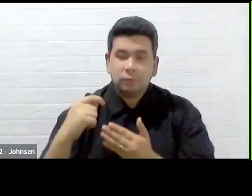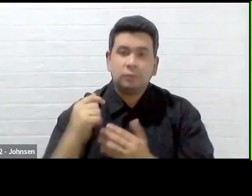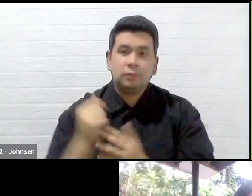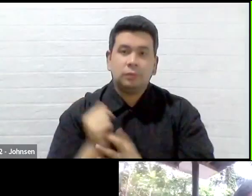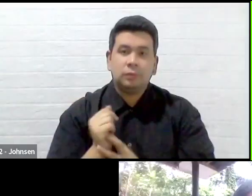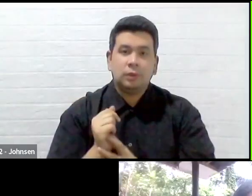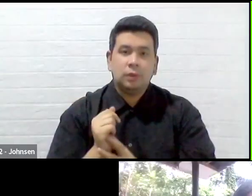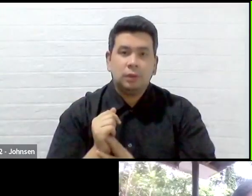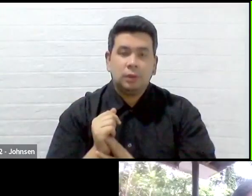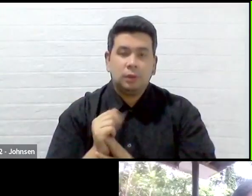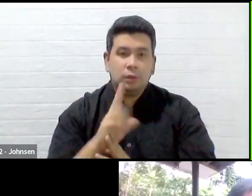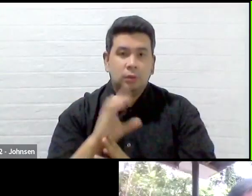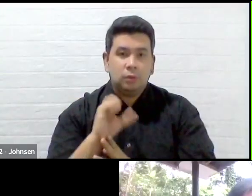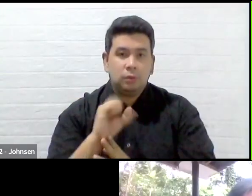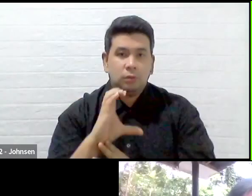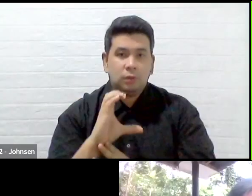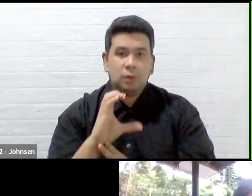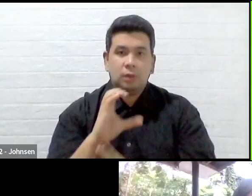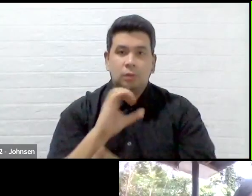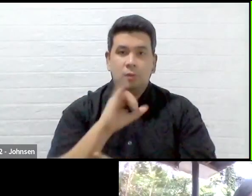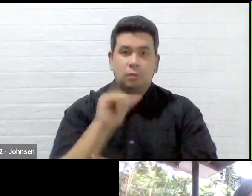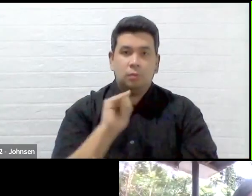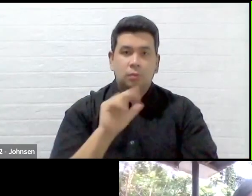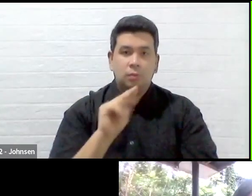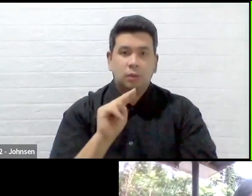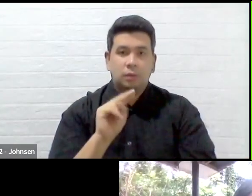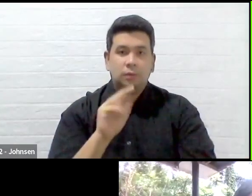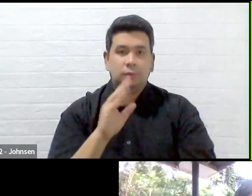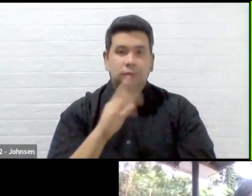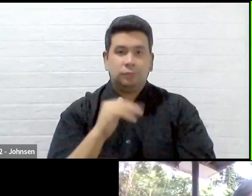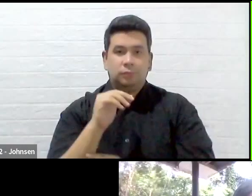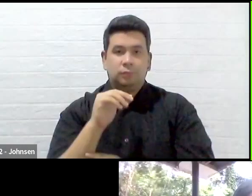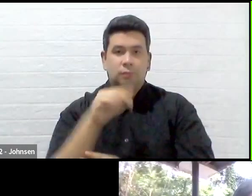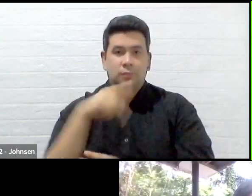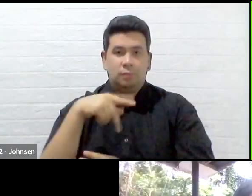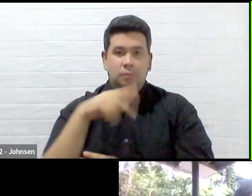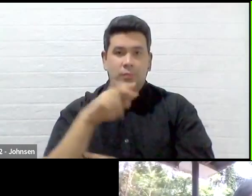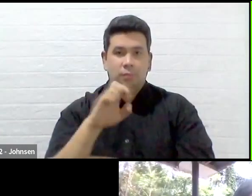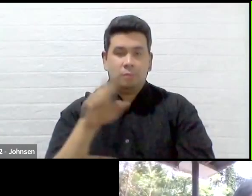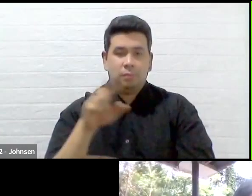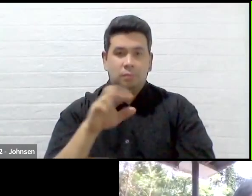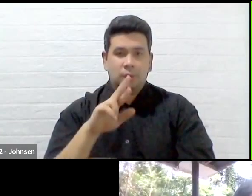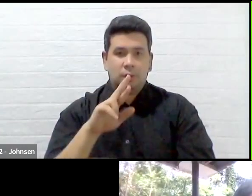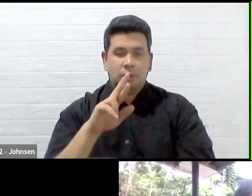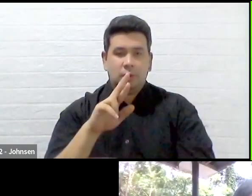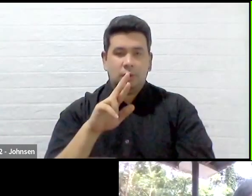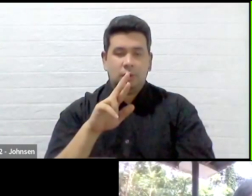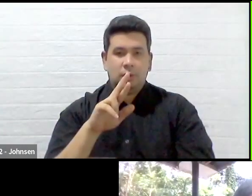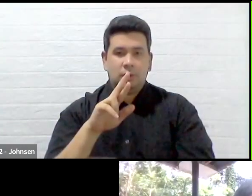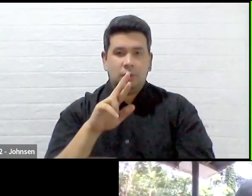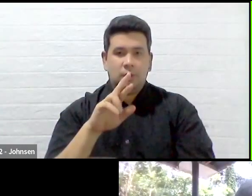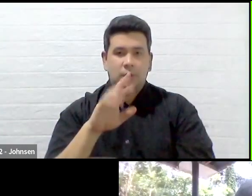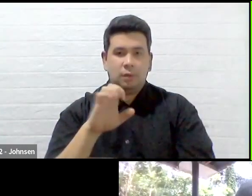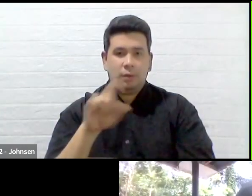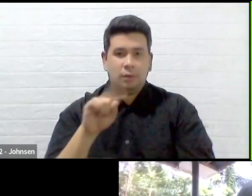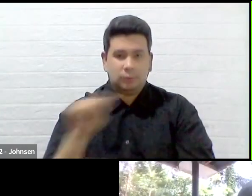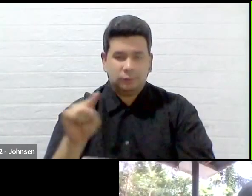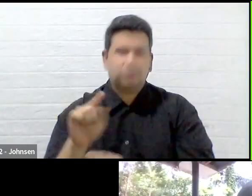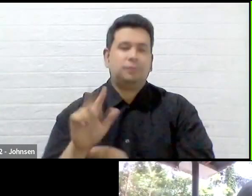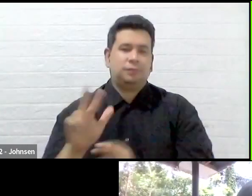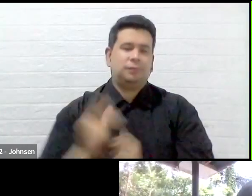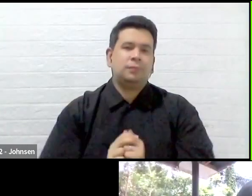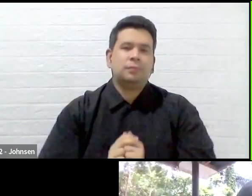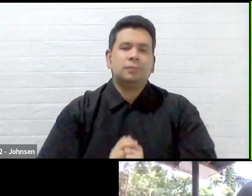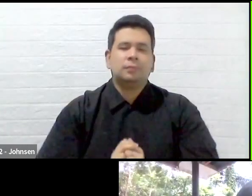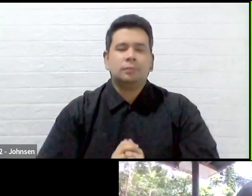public servant of over 37 years of experience in public and private health sector programs in the Philippines.